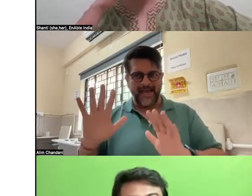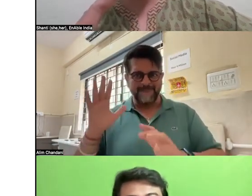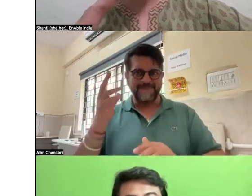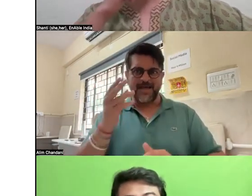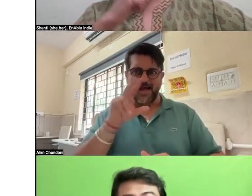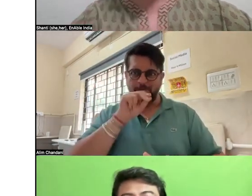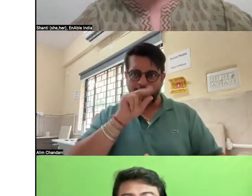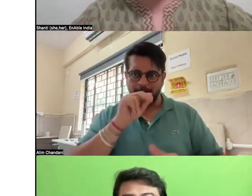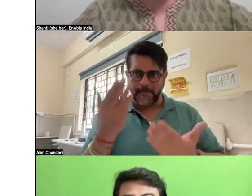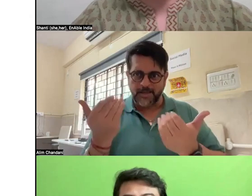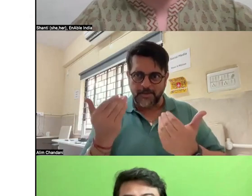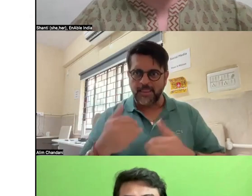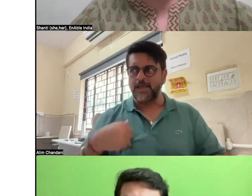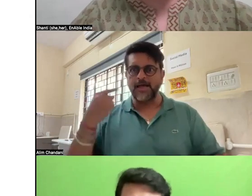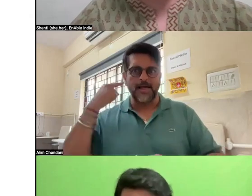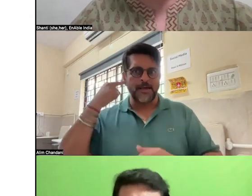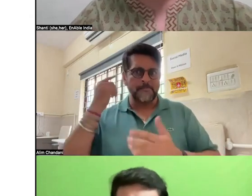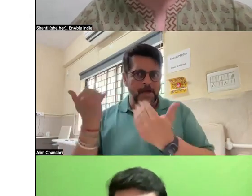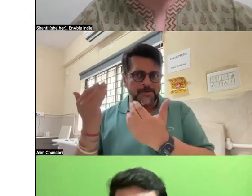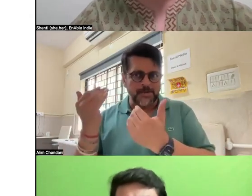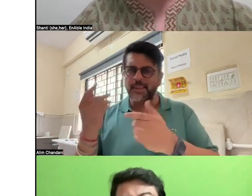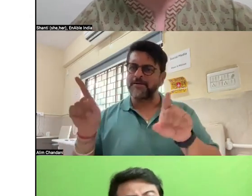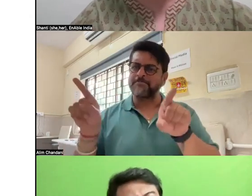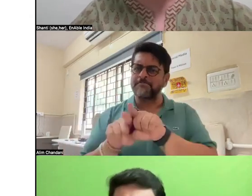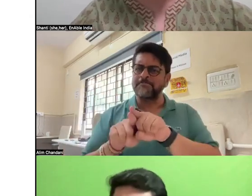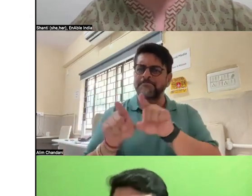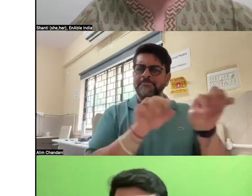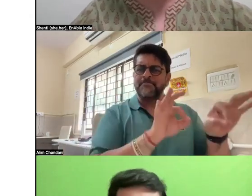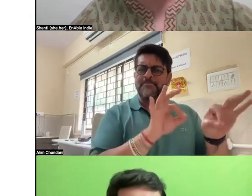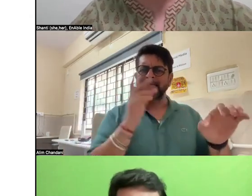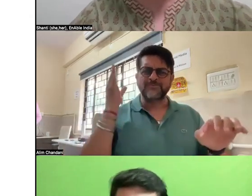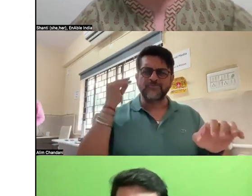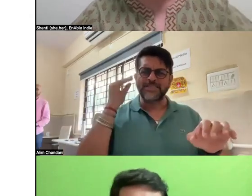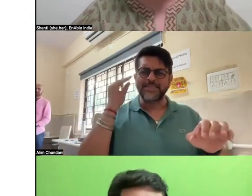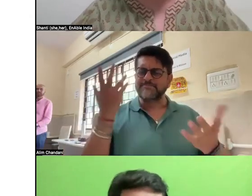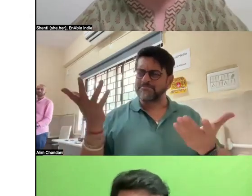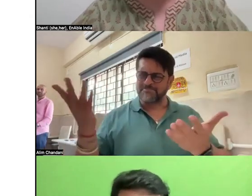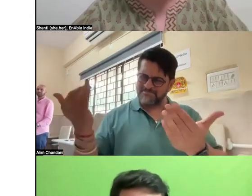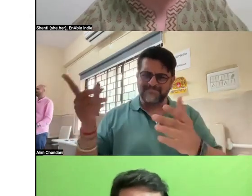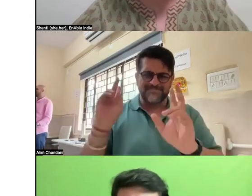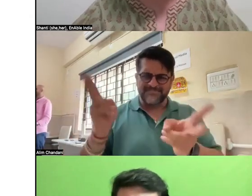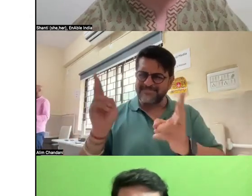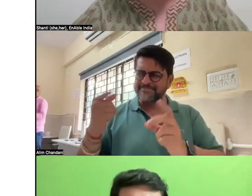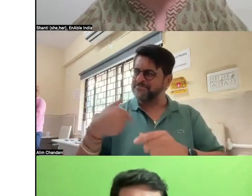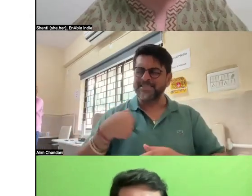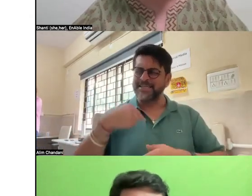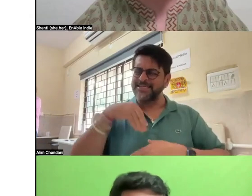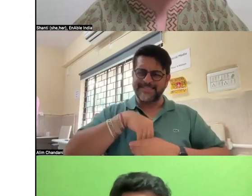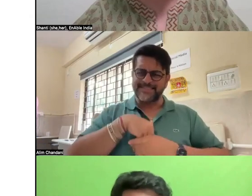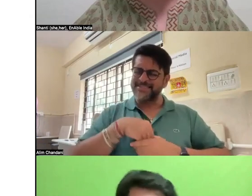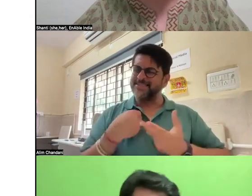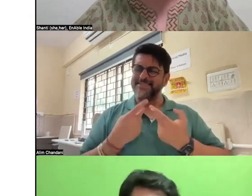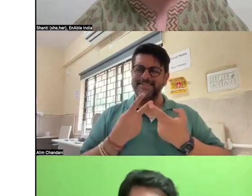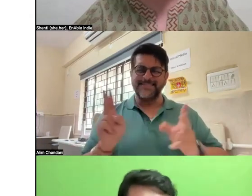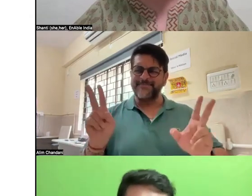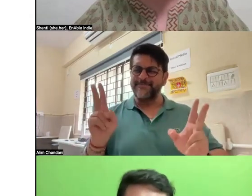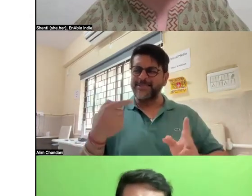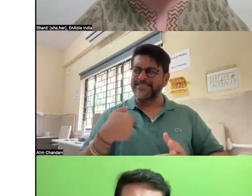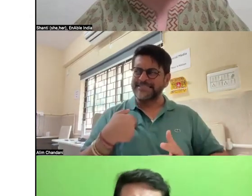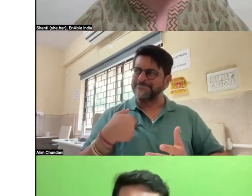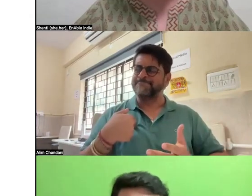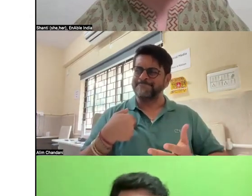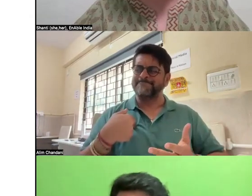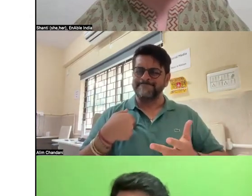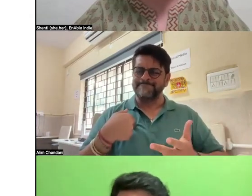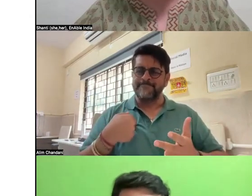My parents would, say things like that. It's okay, you're normal. There's nothing wrong. You can hear with that hearing